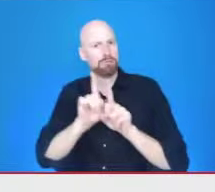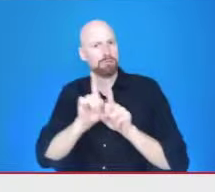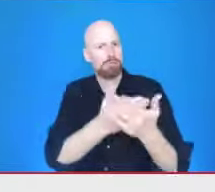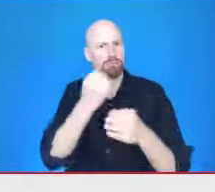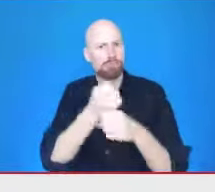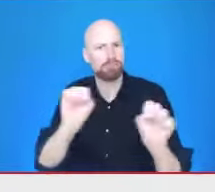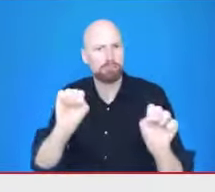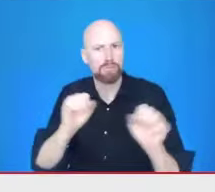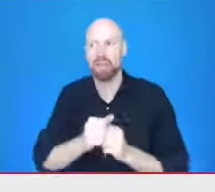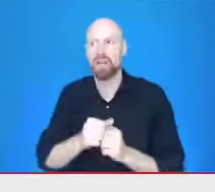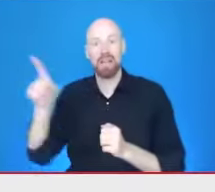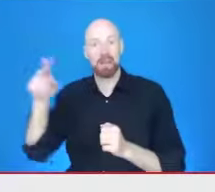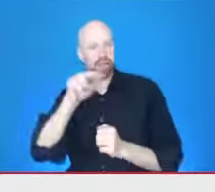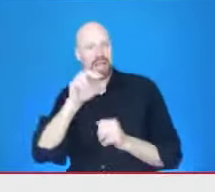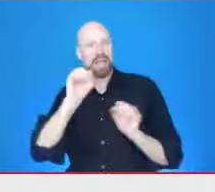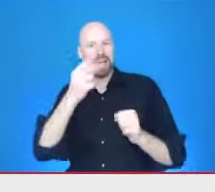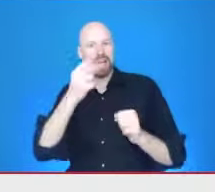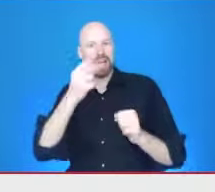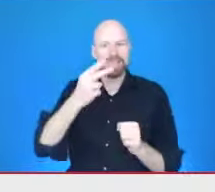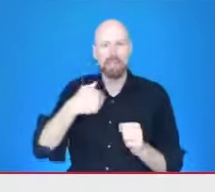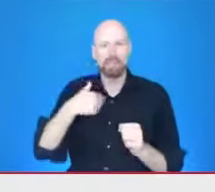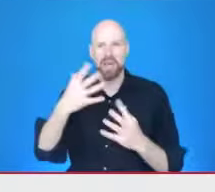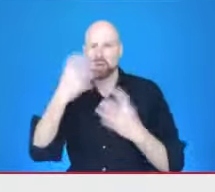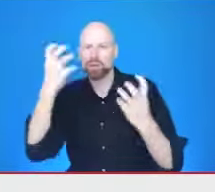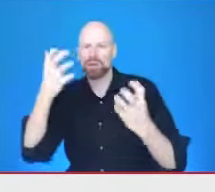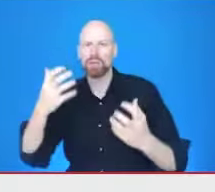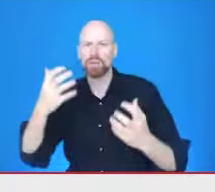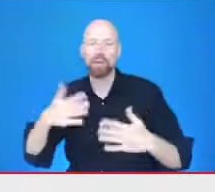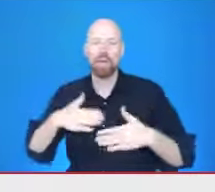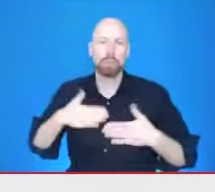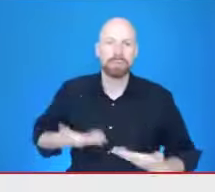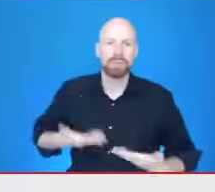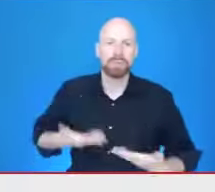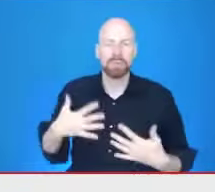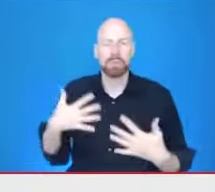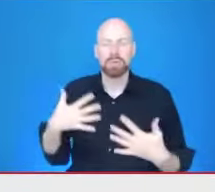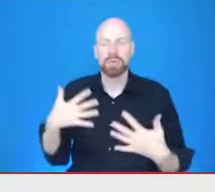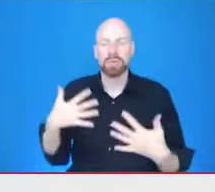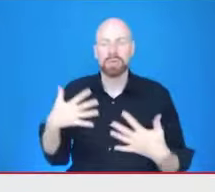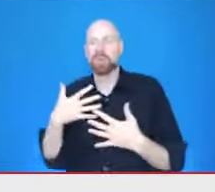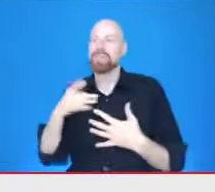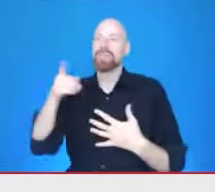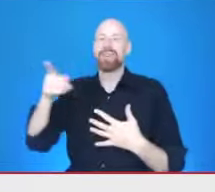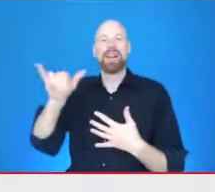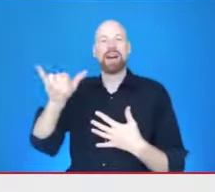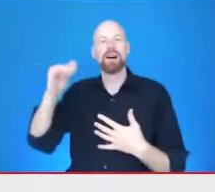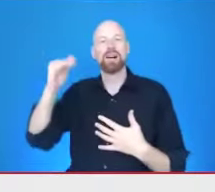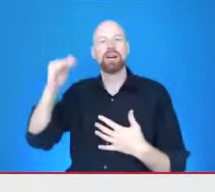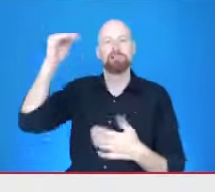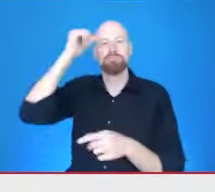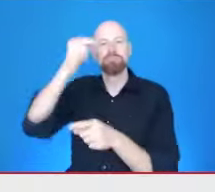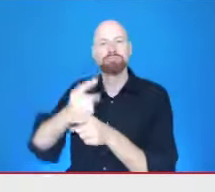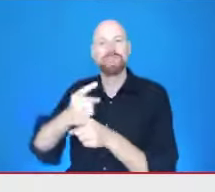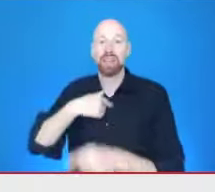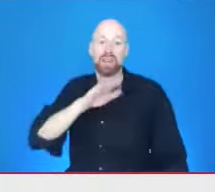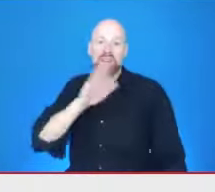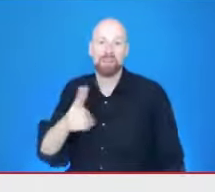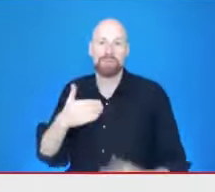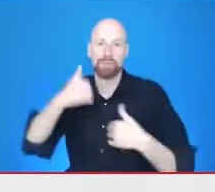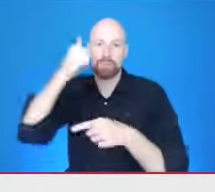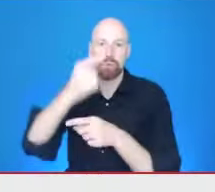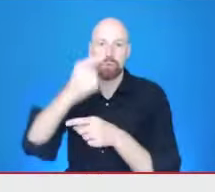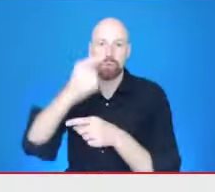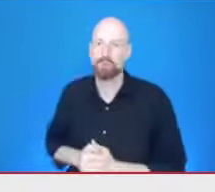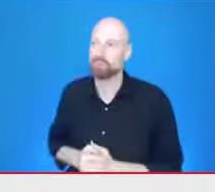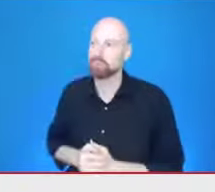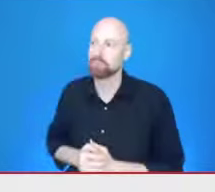Stanford, I maintained my tunnel vision, focusing on goals like studying abroad at Oxford because it was prestigious and would increase my chances of getting into the dream